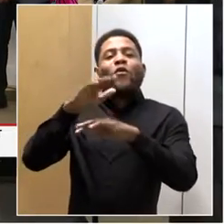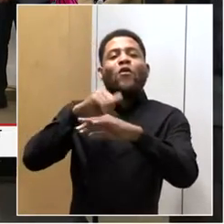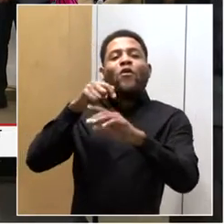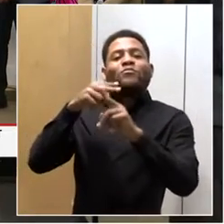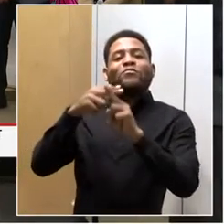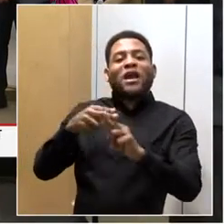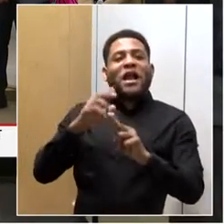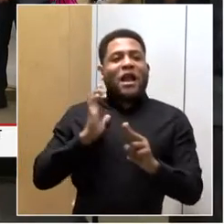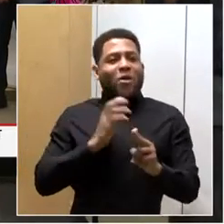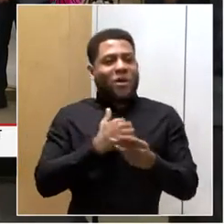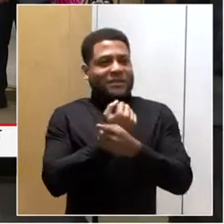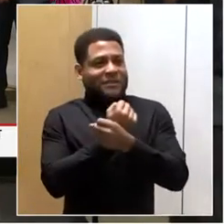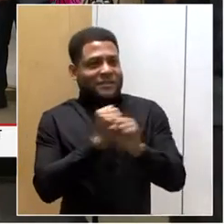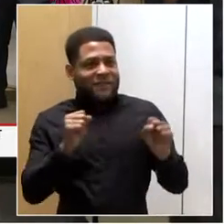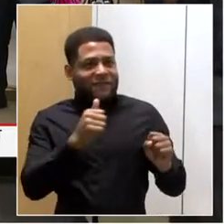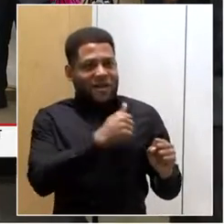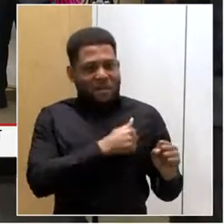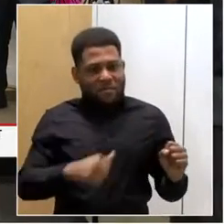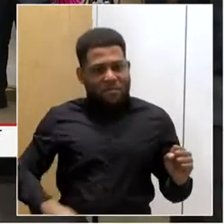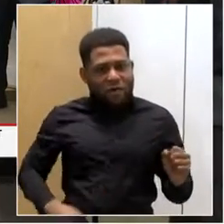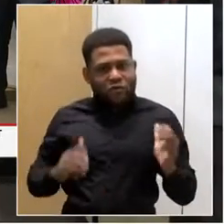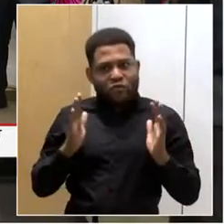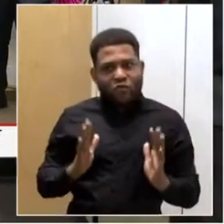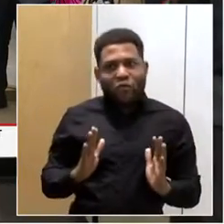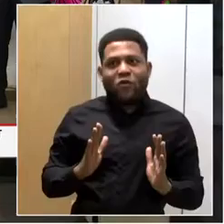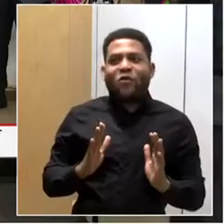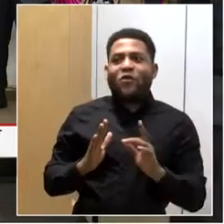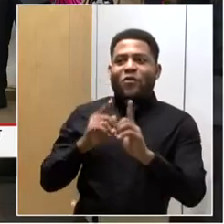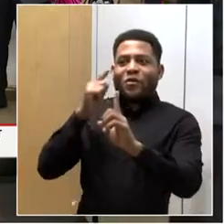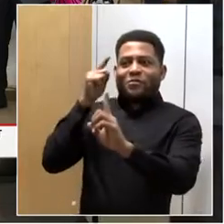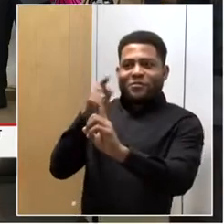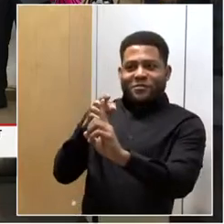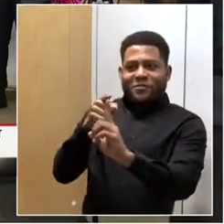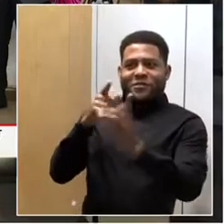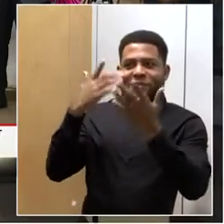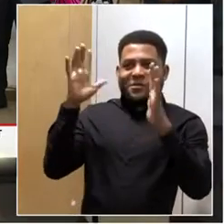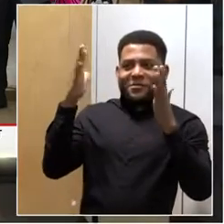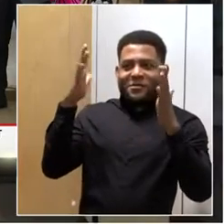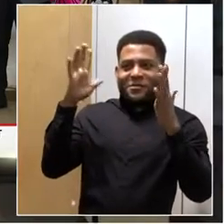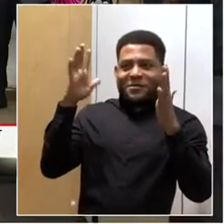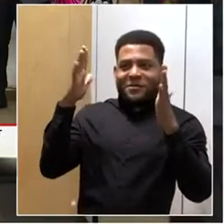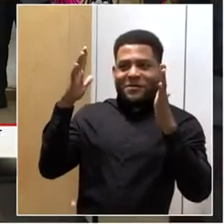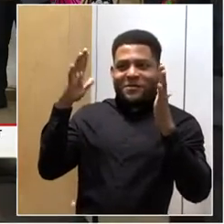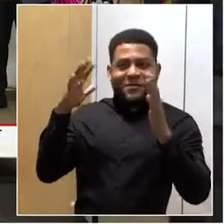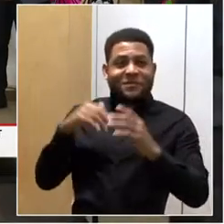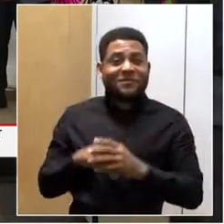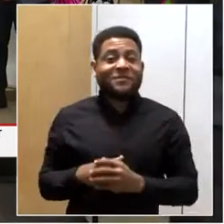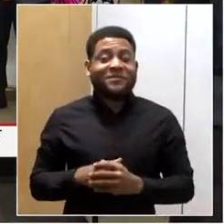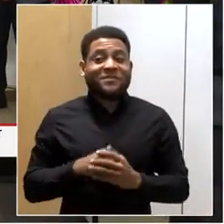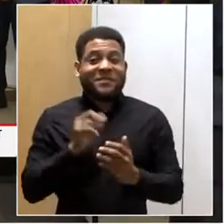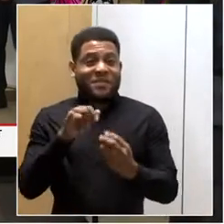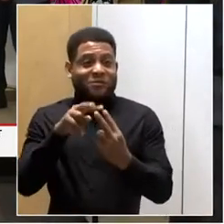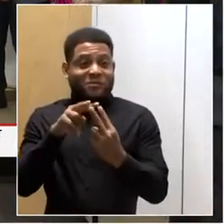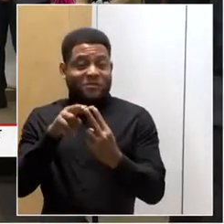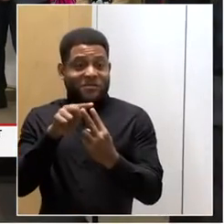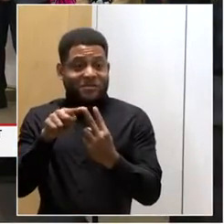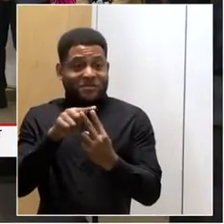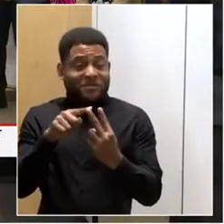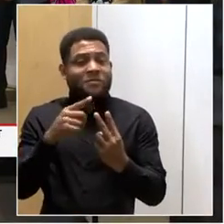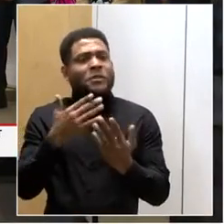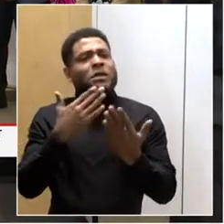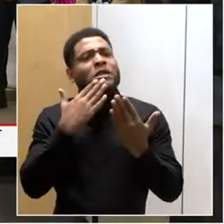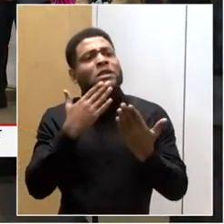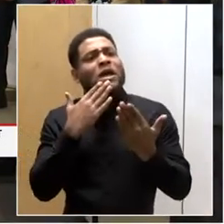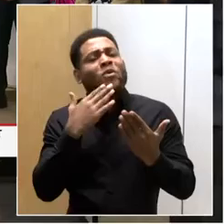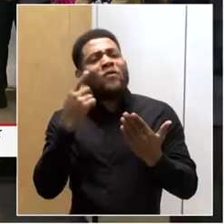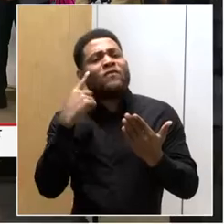ambassadors, Raven and Stefan. And thanks thank you to the Safe